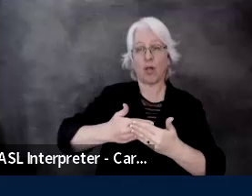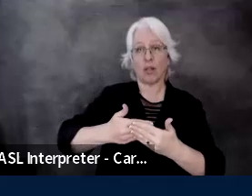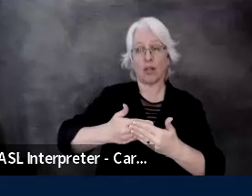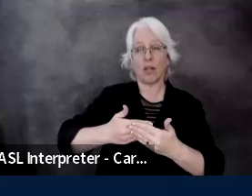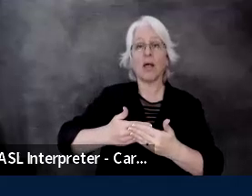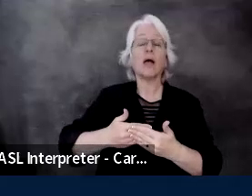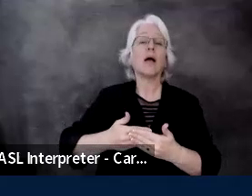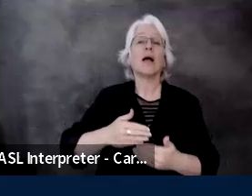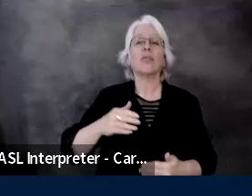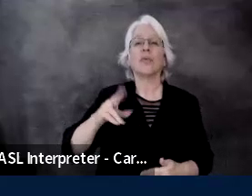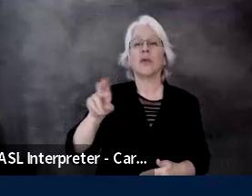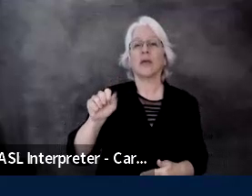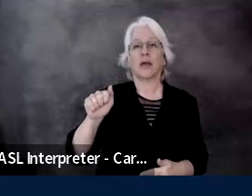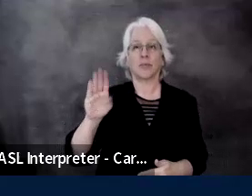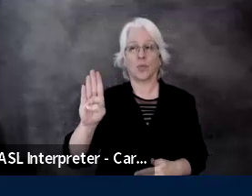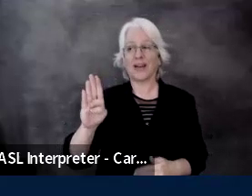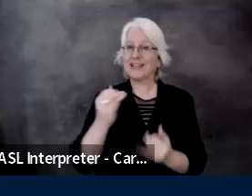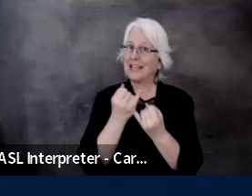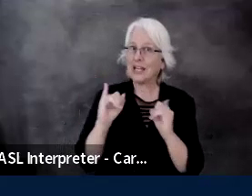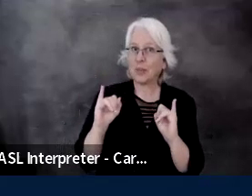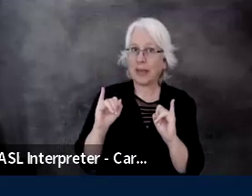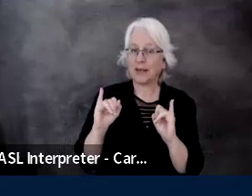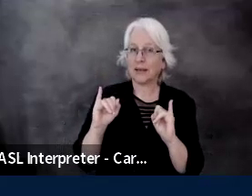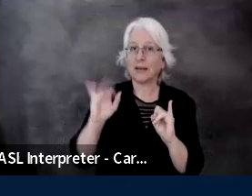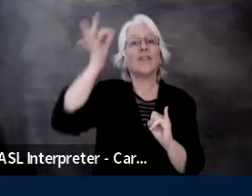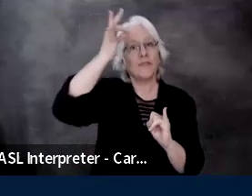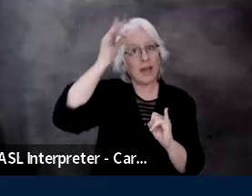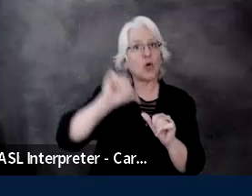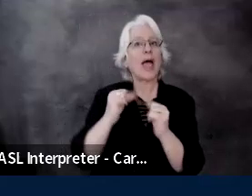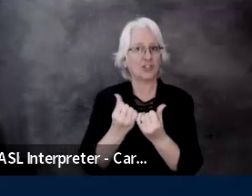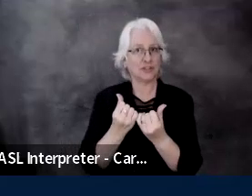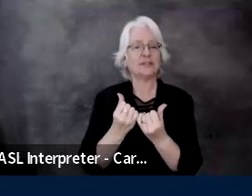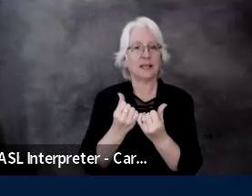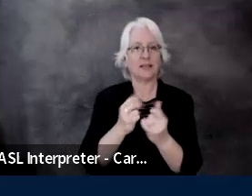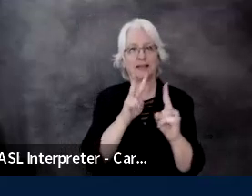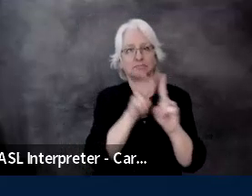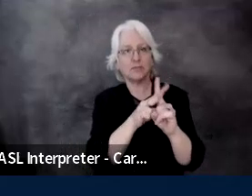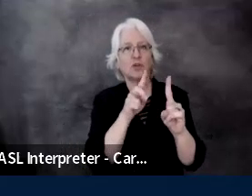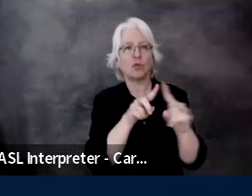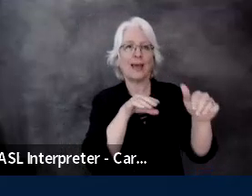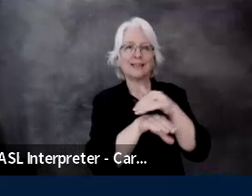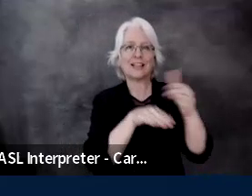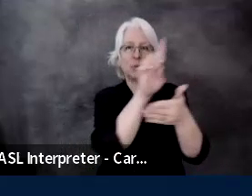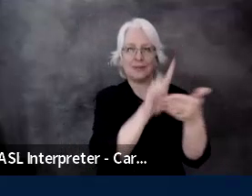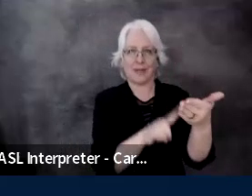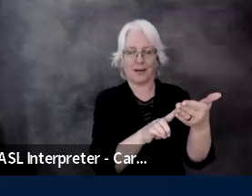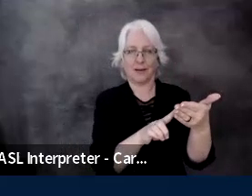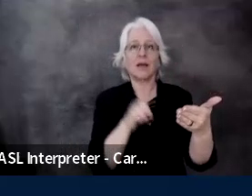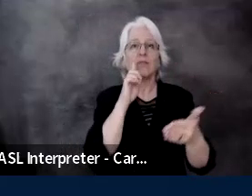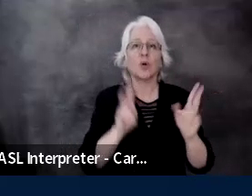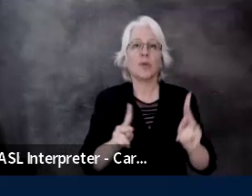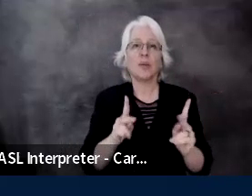Access Board is an independent federal agency dedicated to accessible design for people